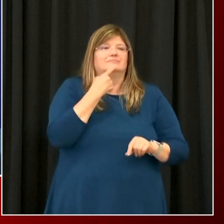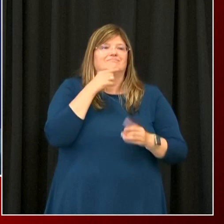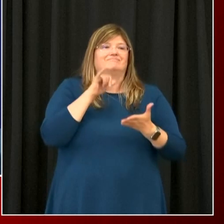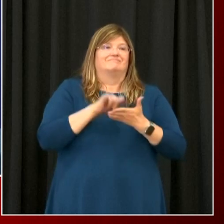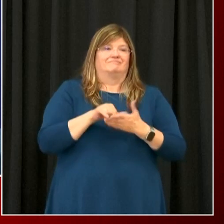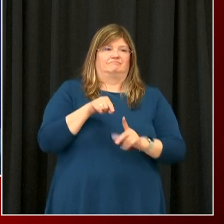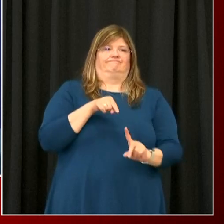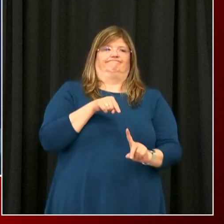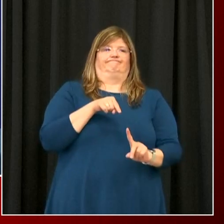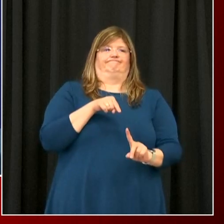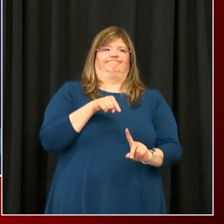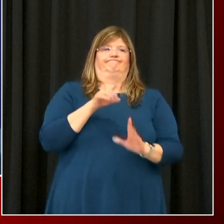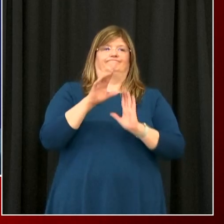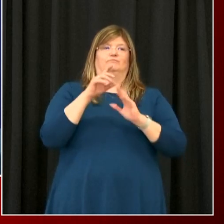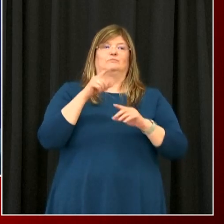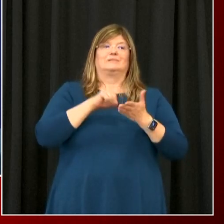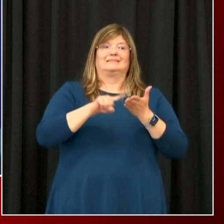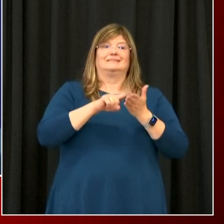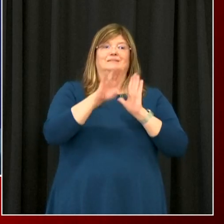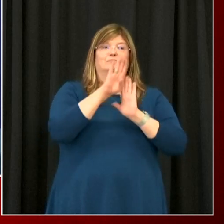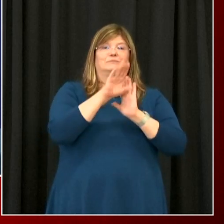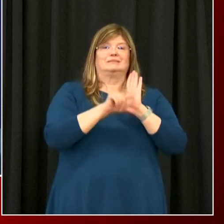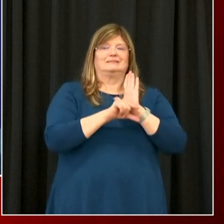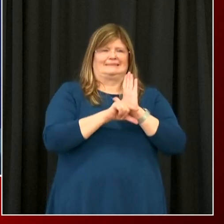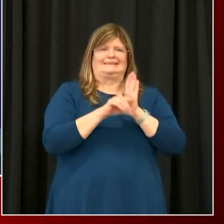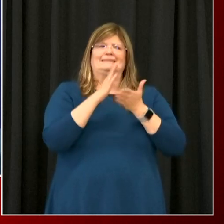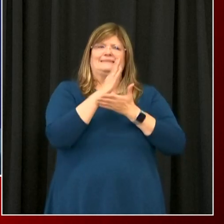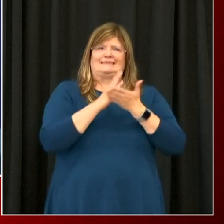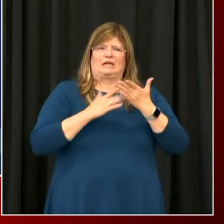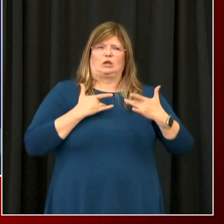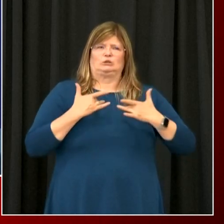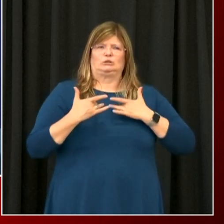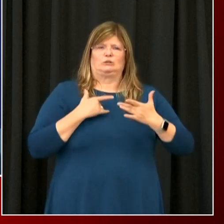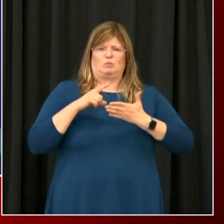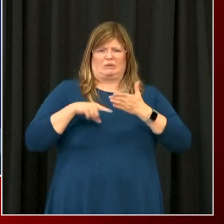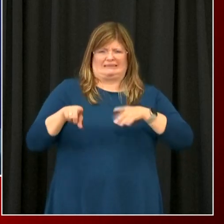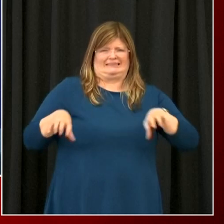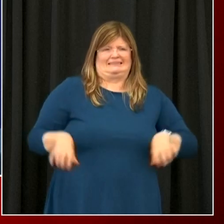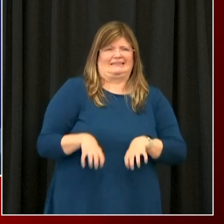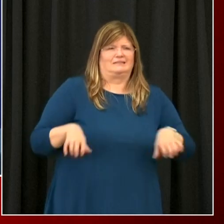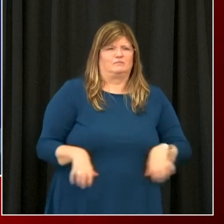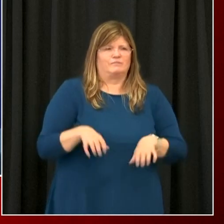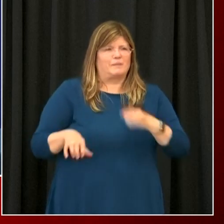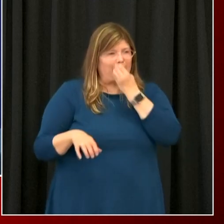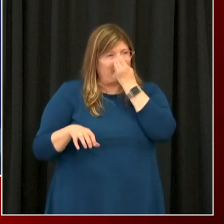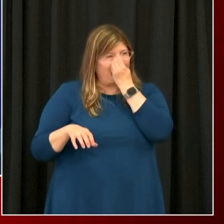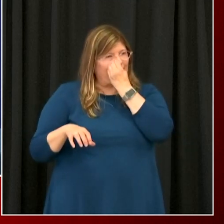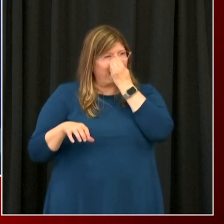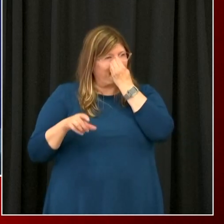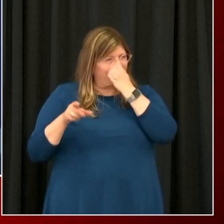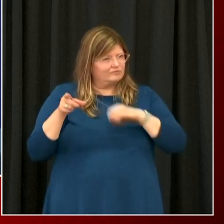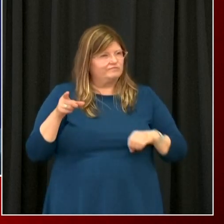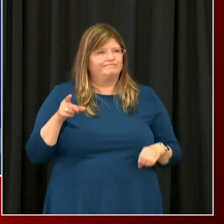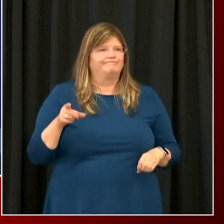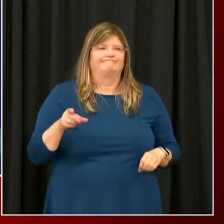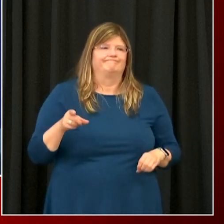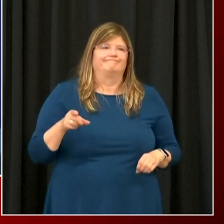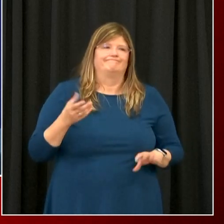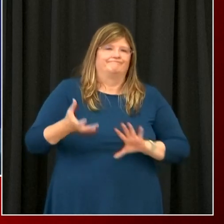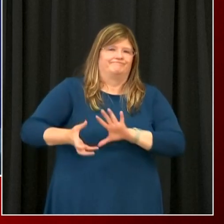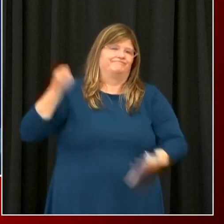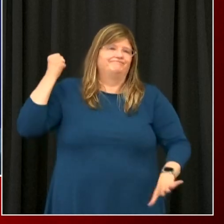concerning activities that this individual partook in that necessitated the need to have